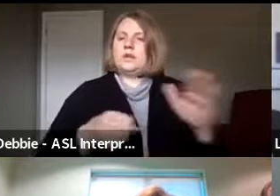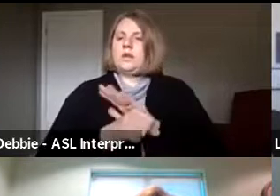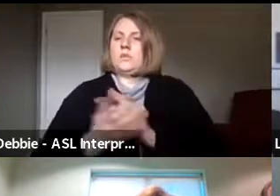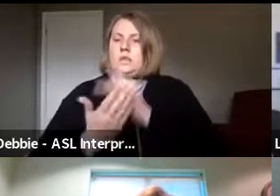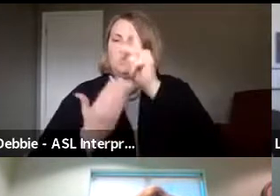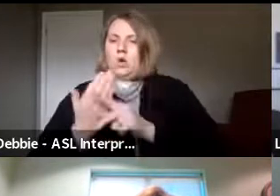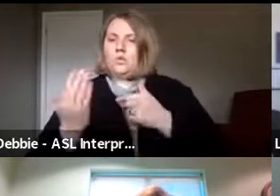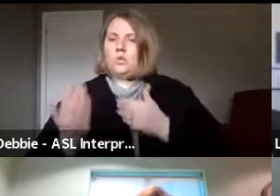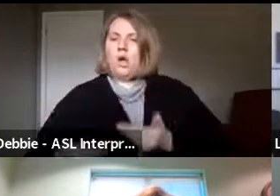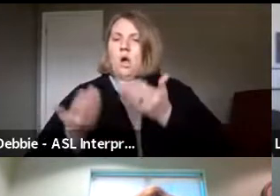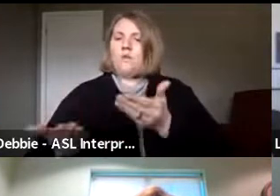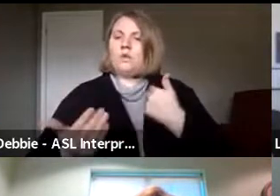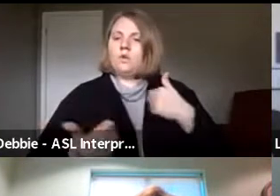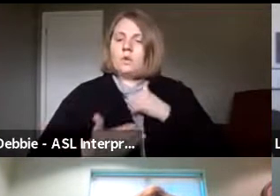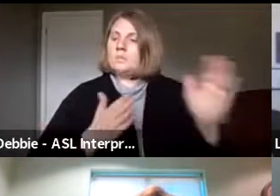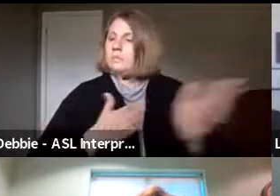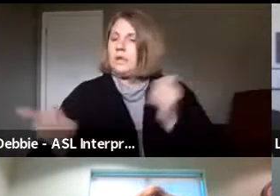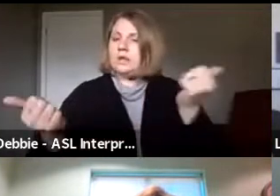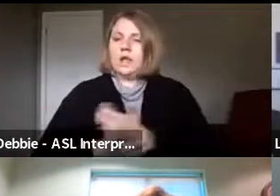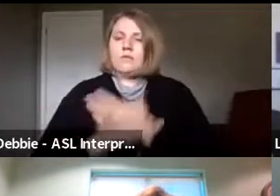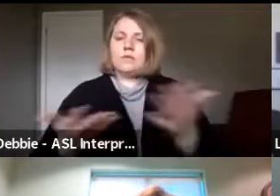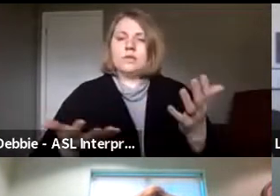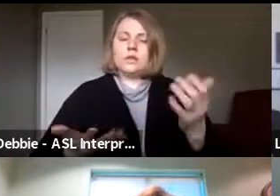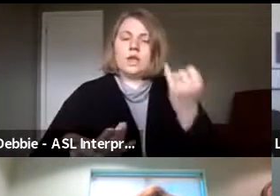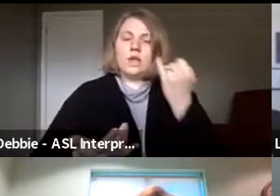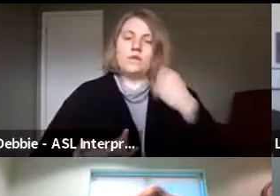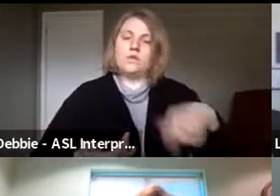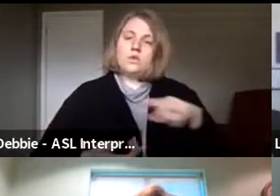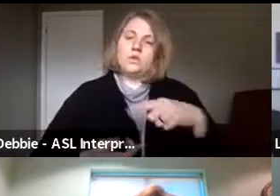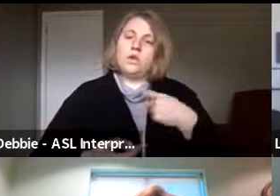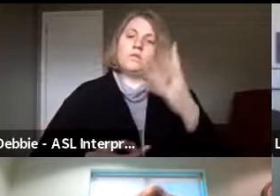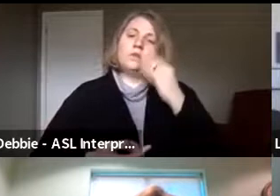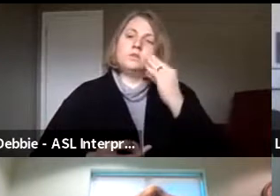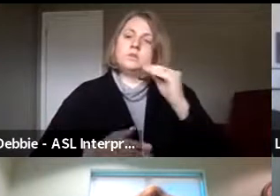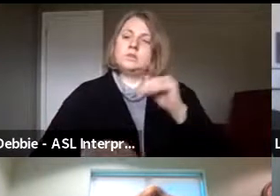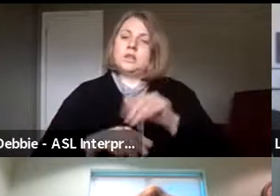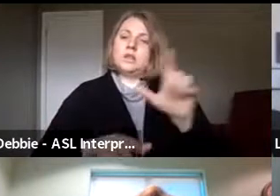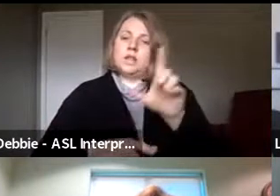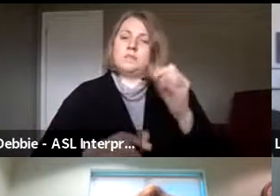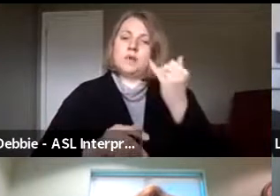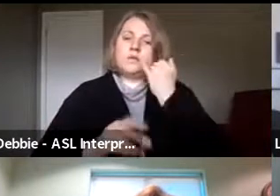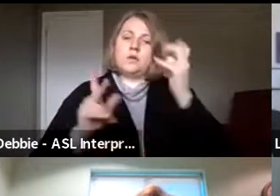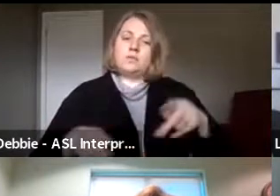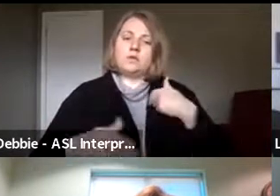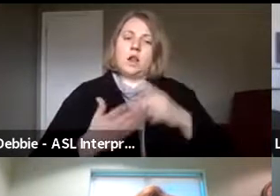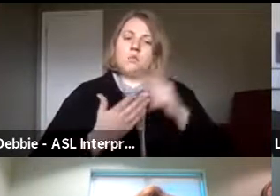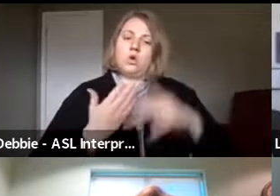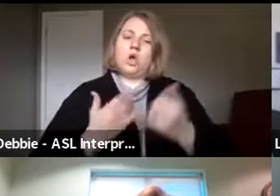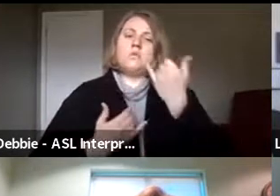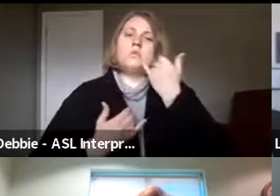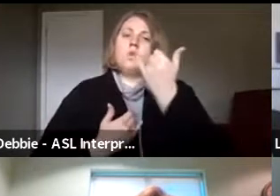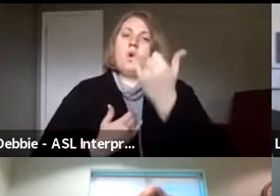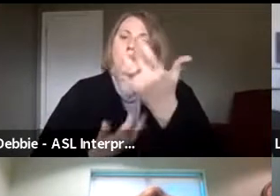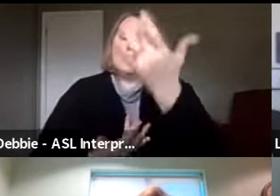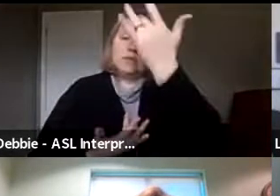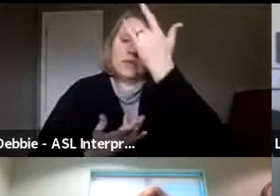program. So we plan everything. If you've ever been at the library when the person who had a program today called in sick